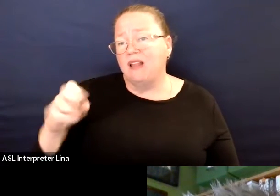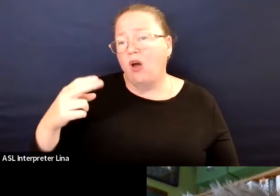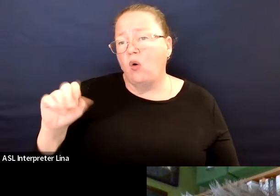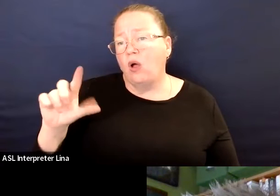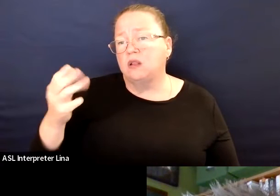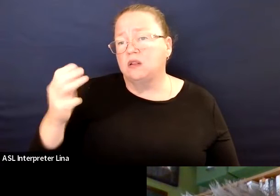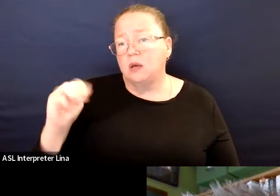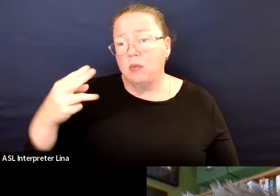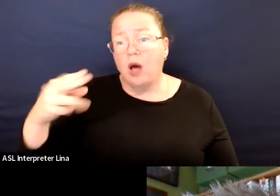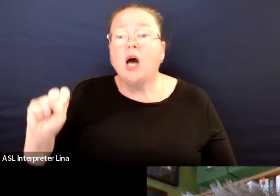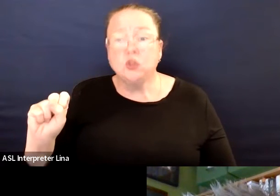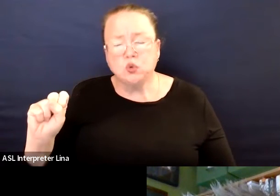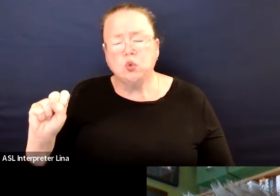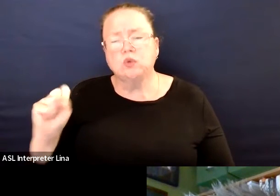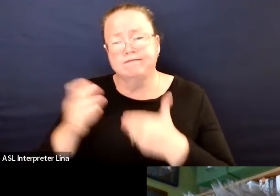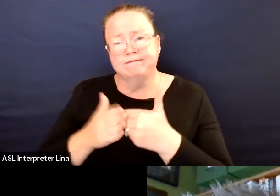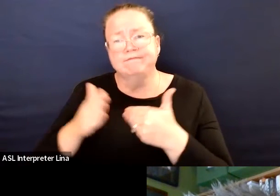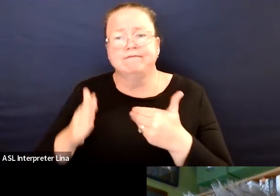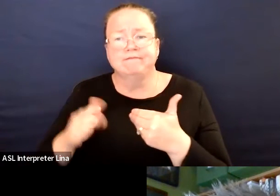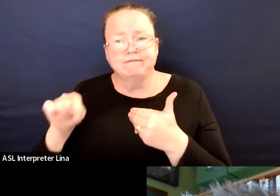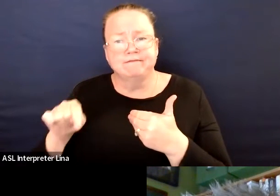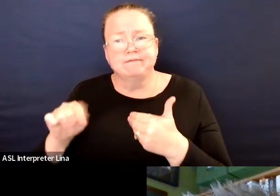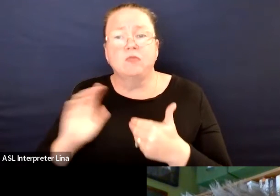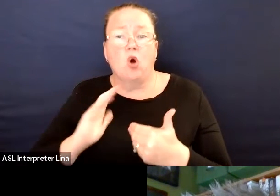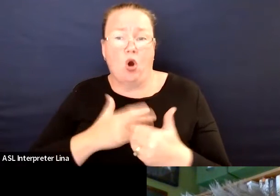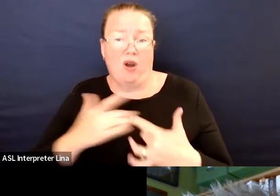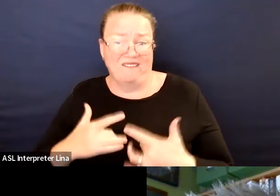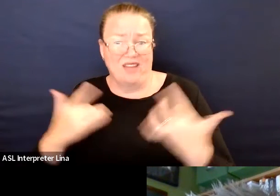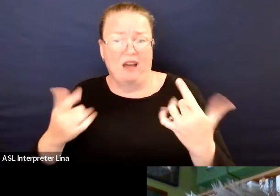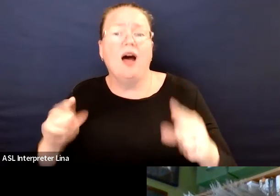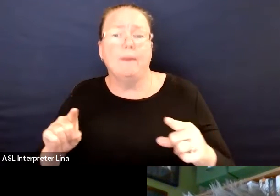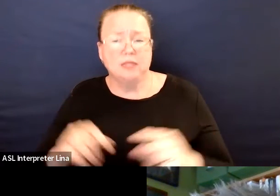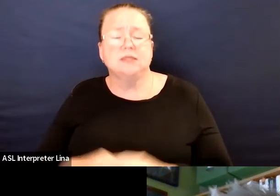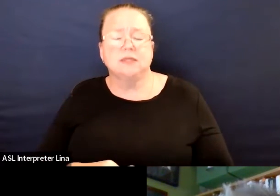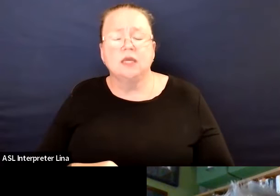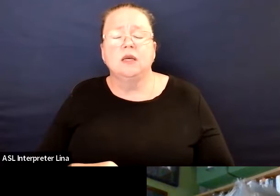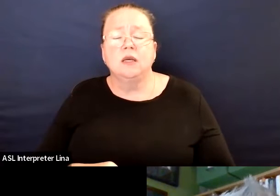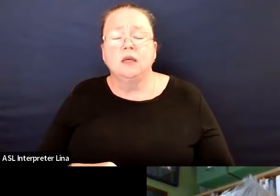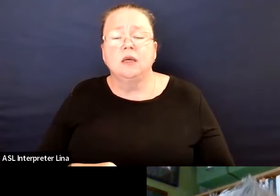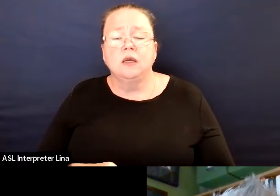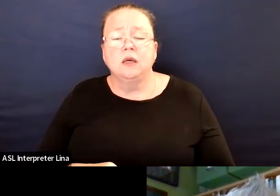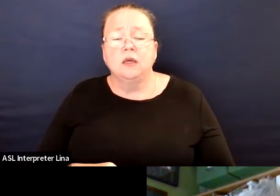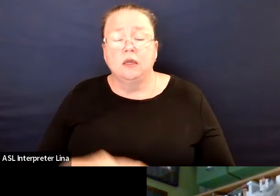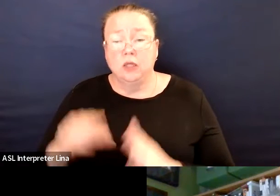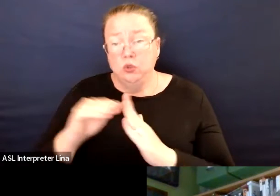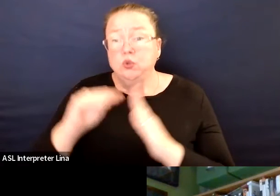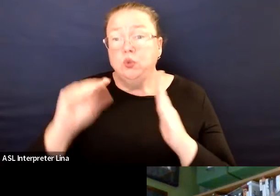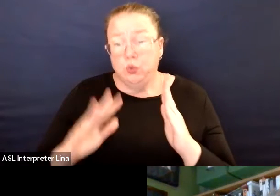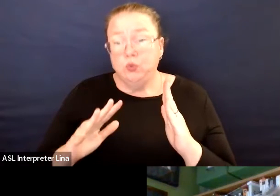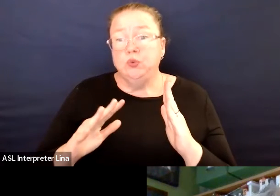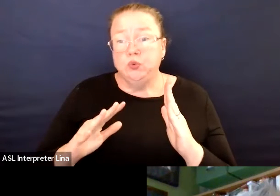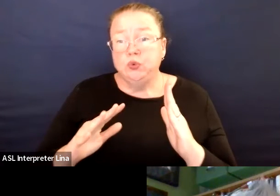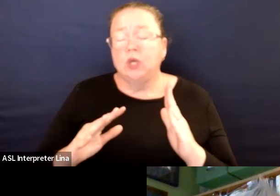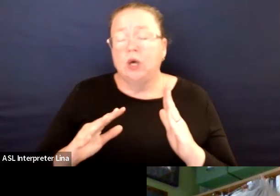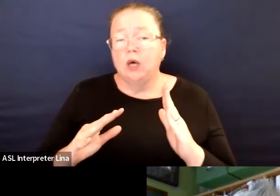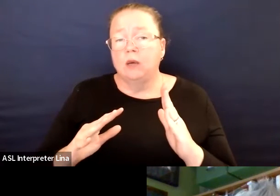which is right next to where our event is held. And students from both